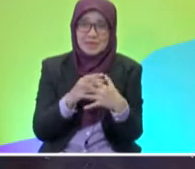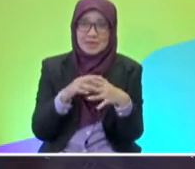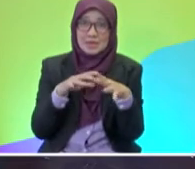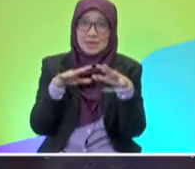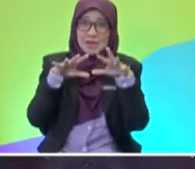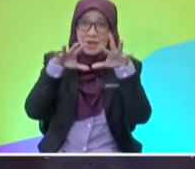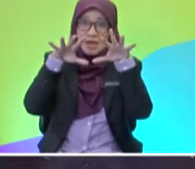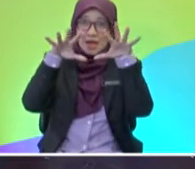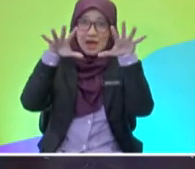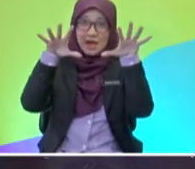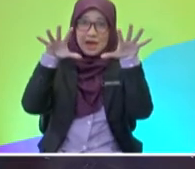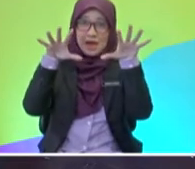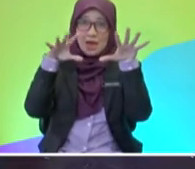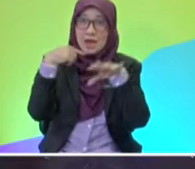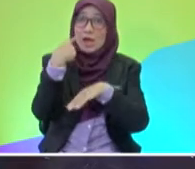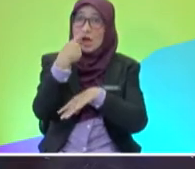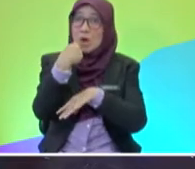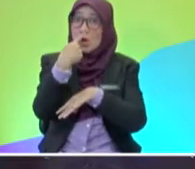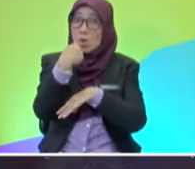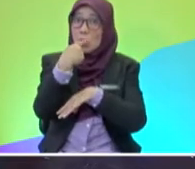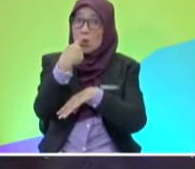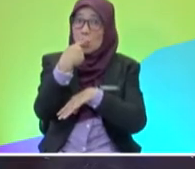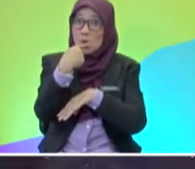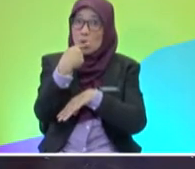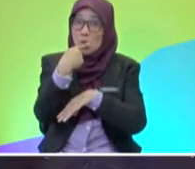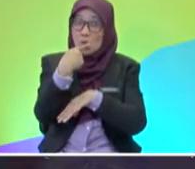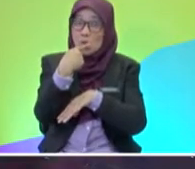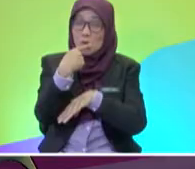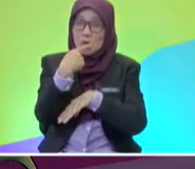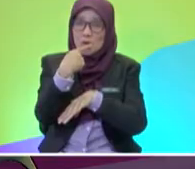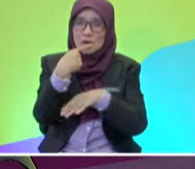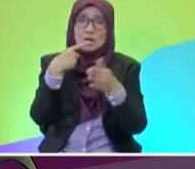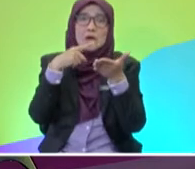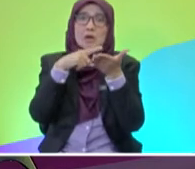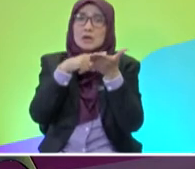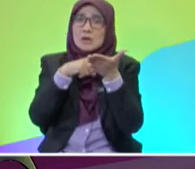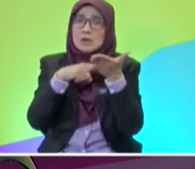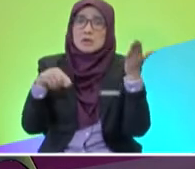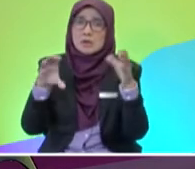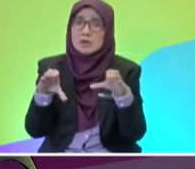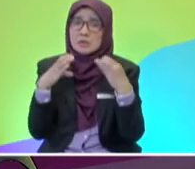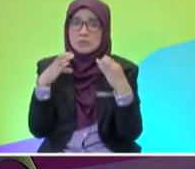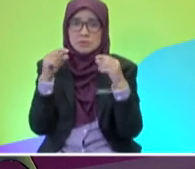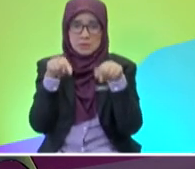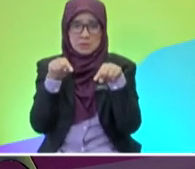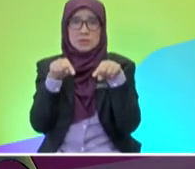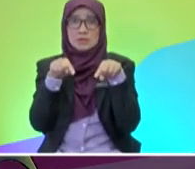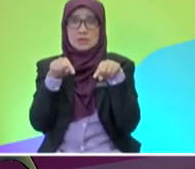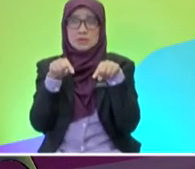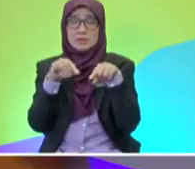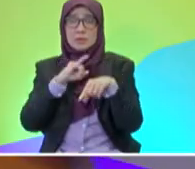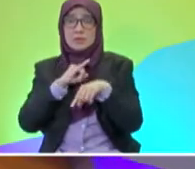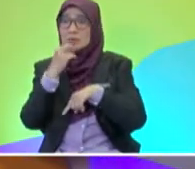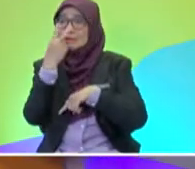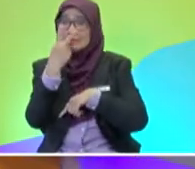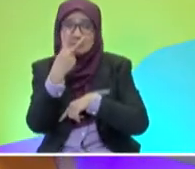more. Oh. Oh, what are you doing in my territory? I was just looking